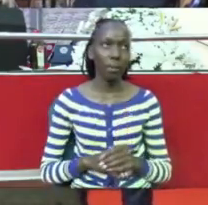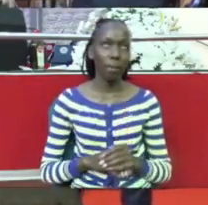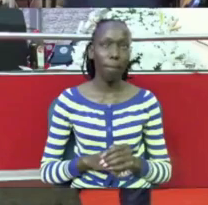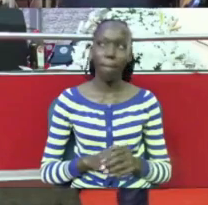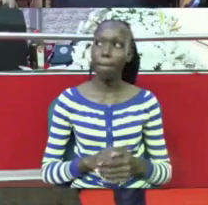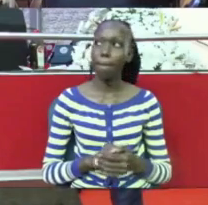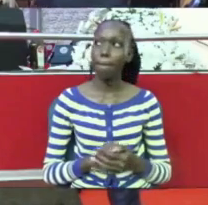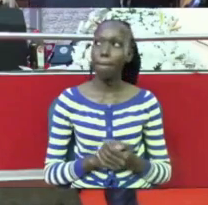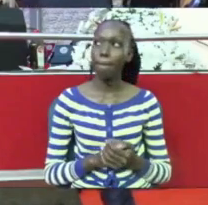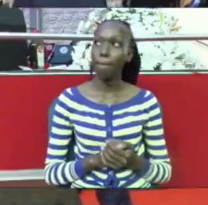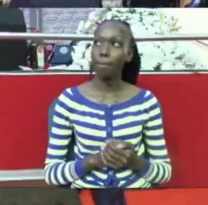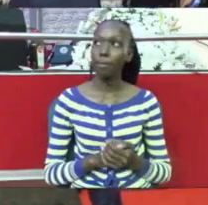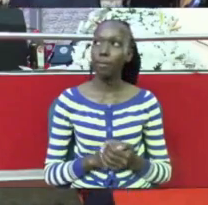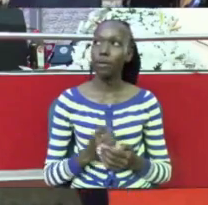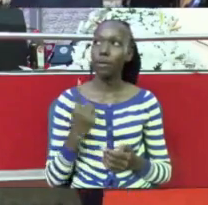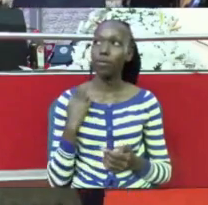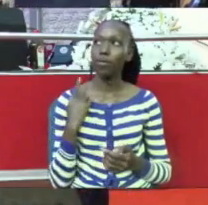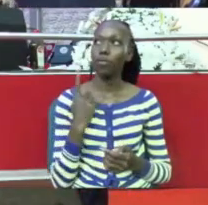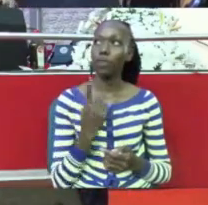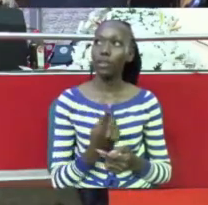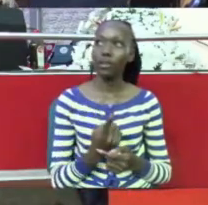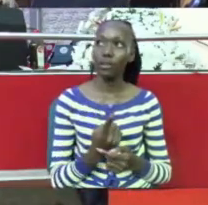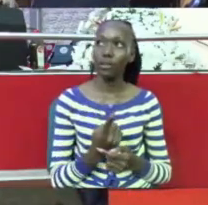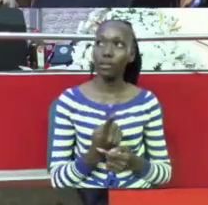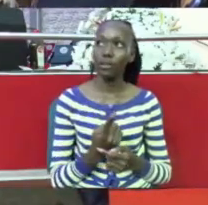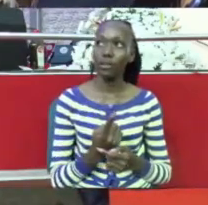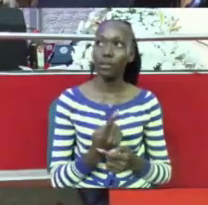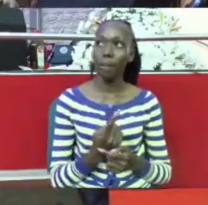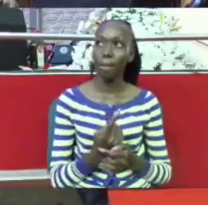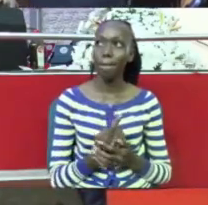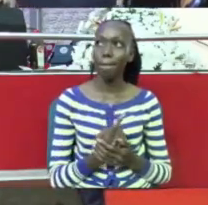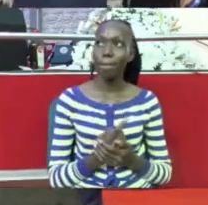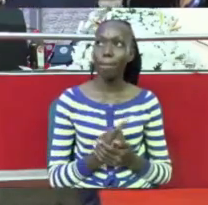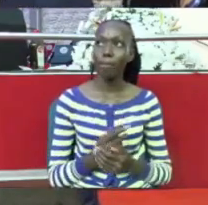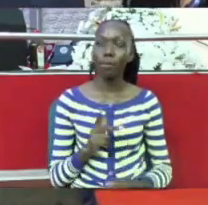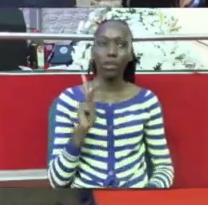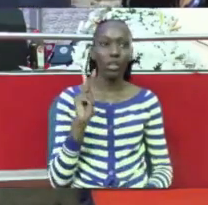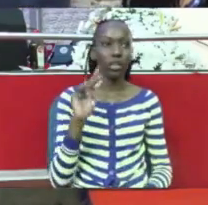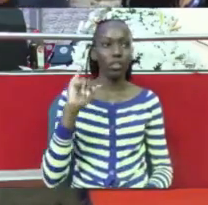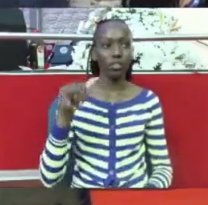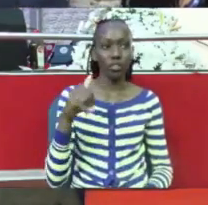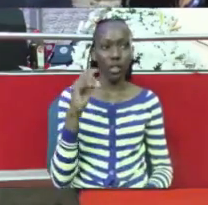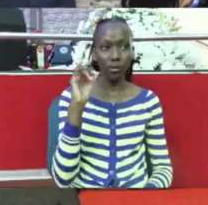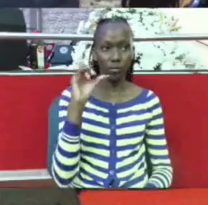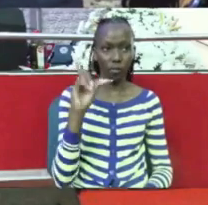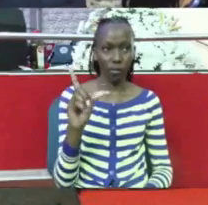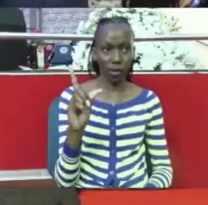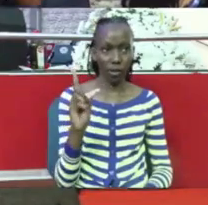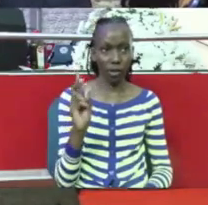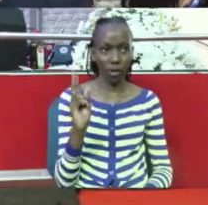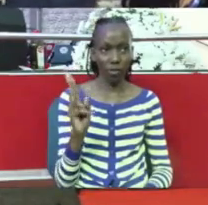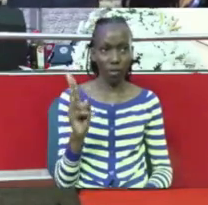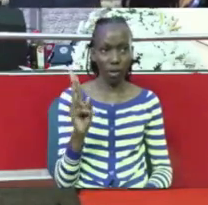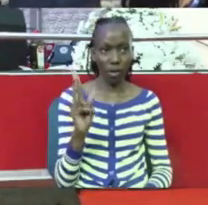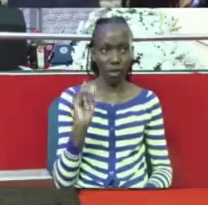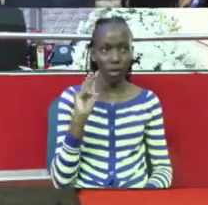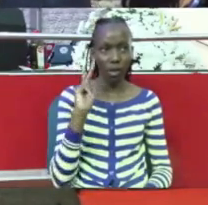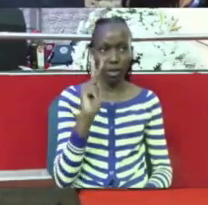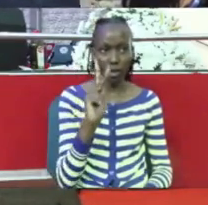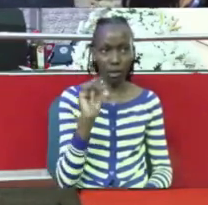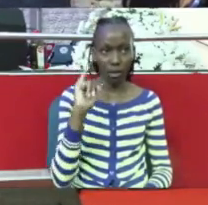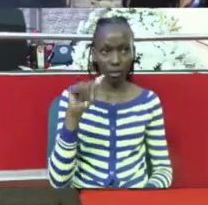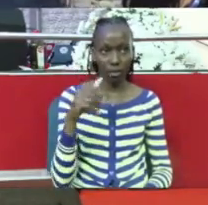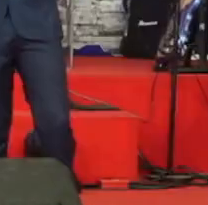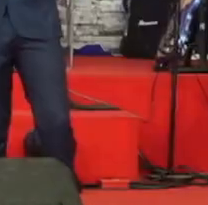all, in New King James Version. Tusome katika tafsiri ya New King James. Please, if you can give us Isaiah 41 verse 14